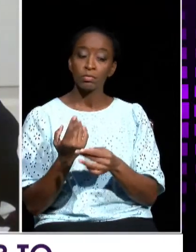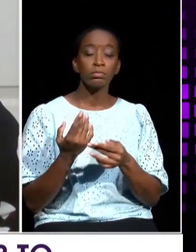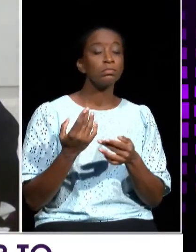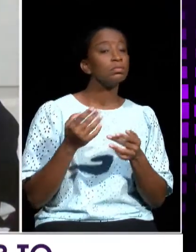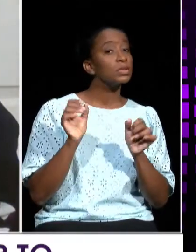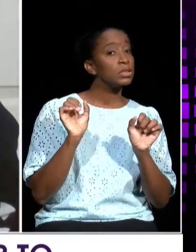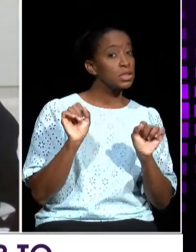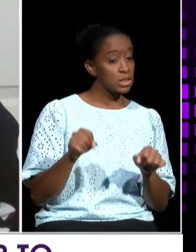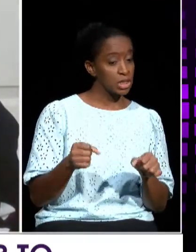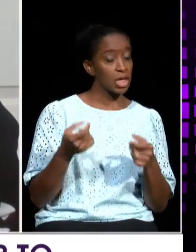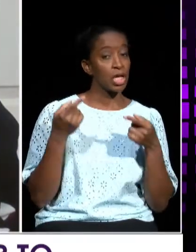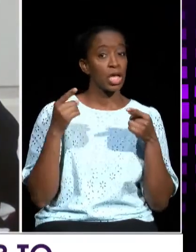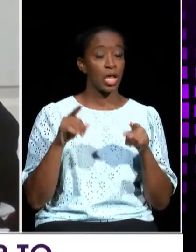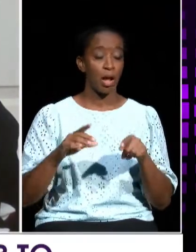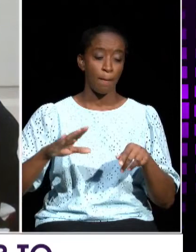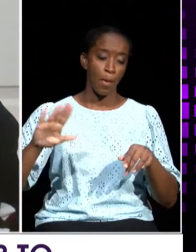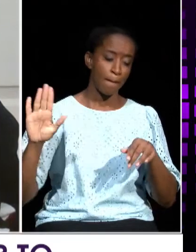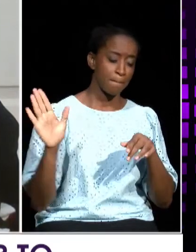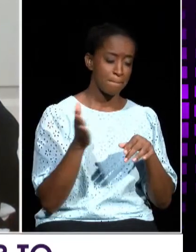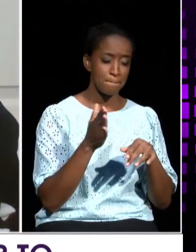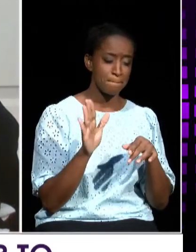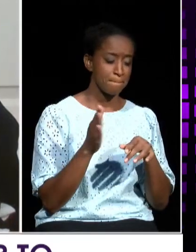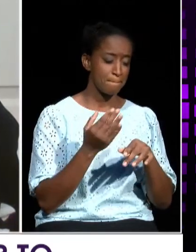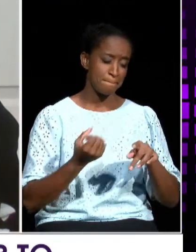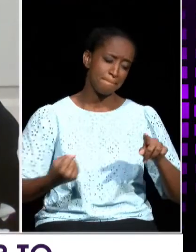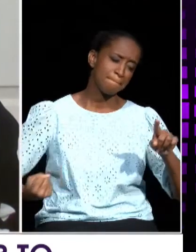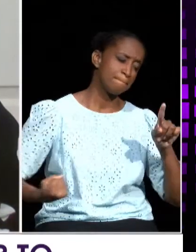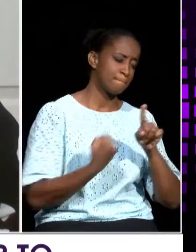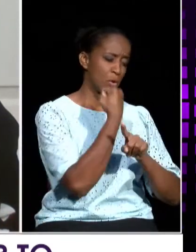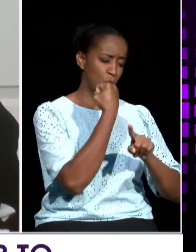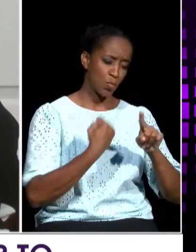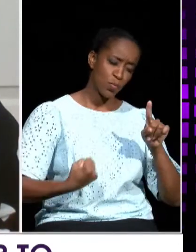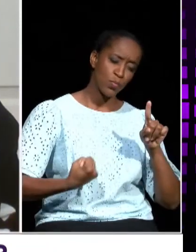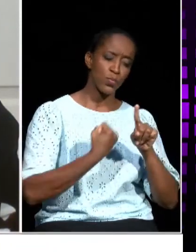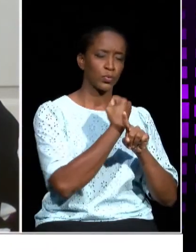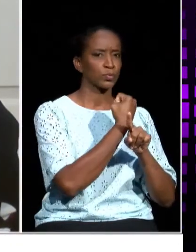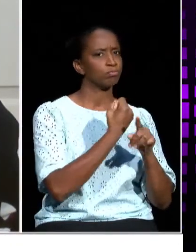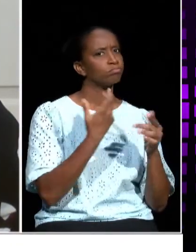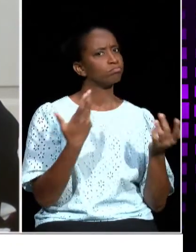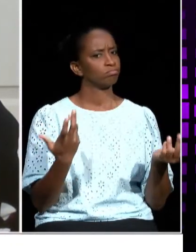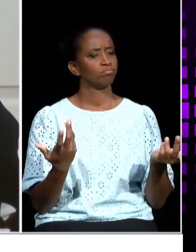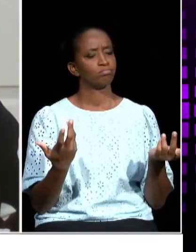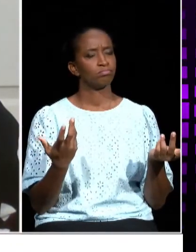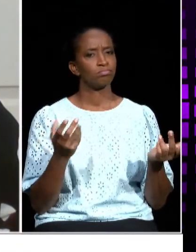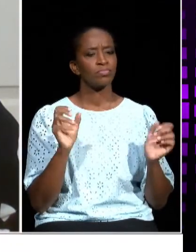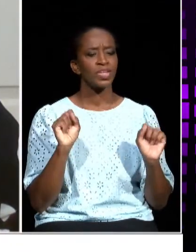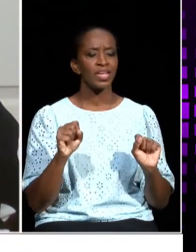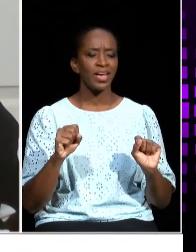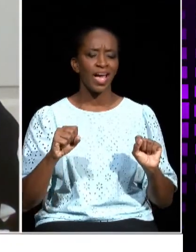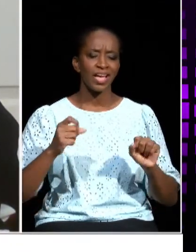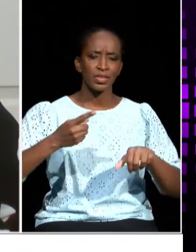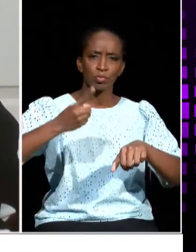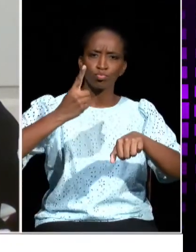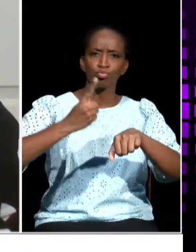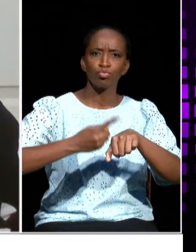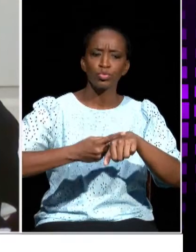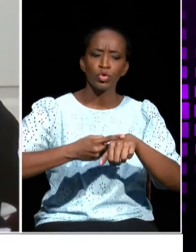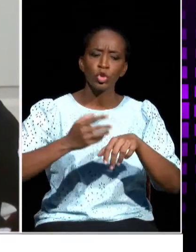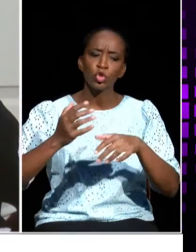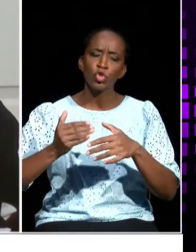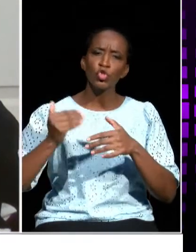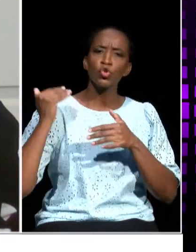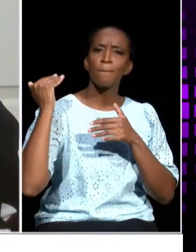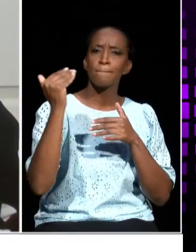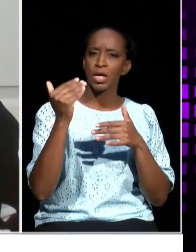move from teaching our children a lesson into possibly abusing them? And then again, how could that lead into a space where